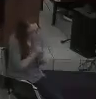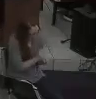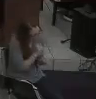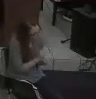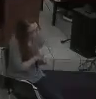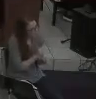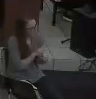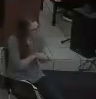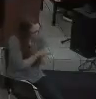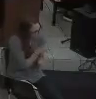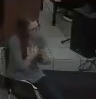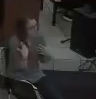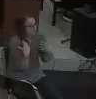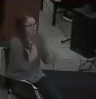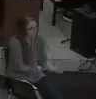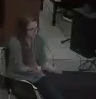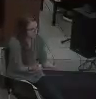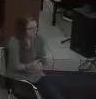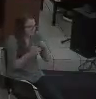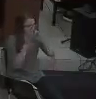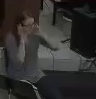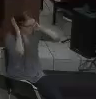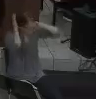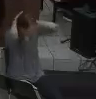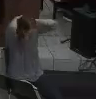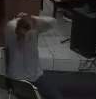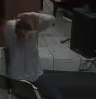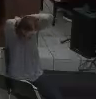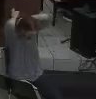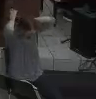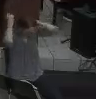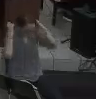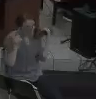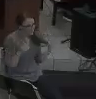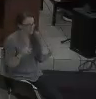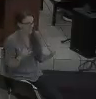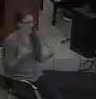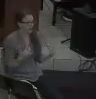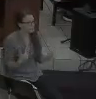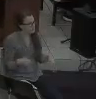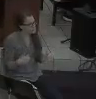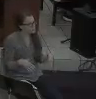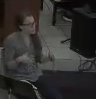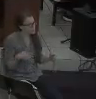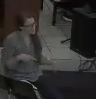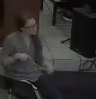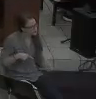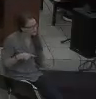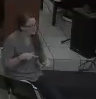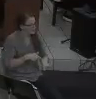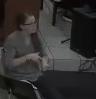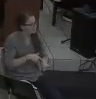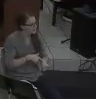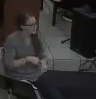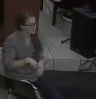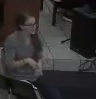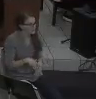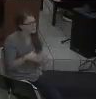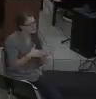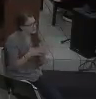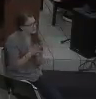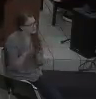spiritual courage. We live in troubled times, and Jesus offers us